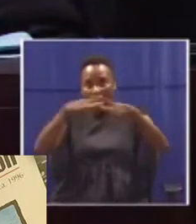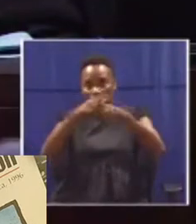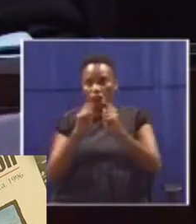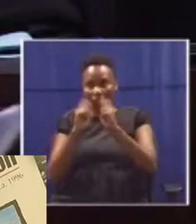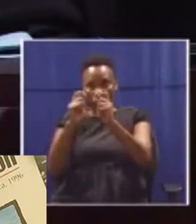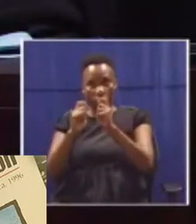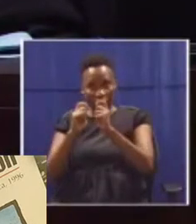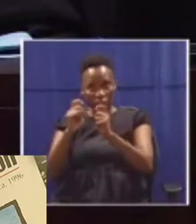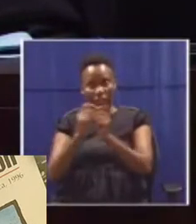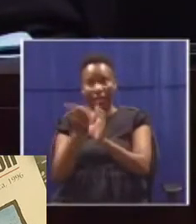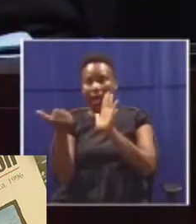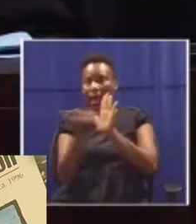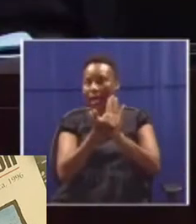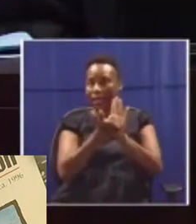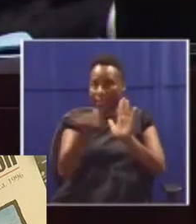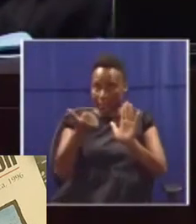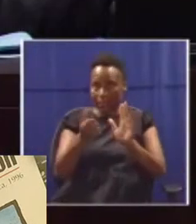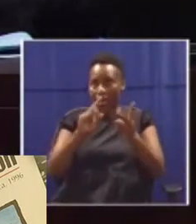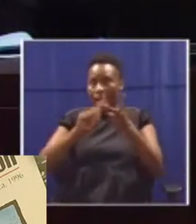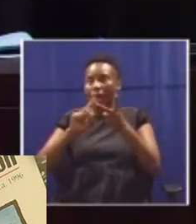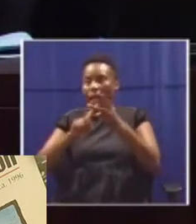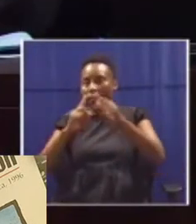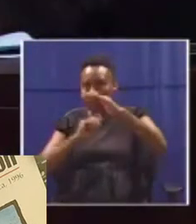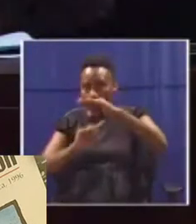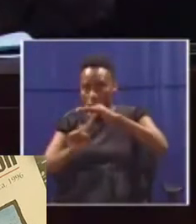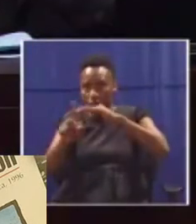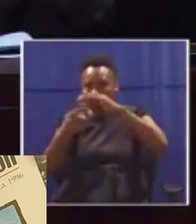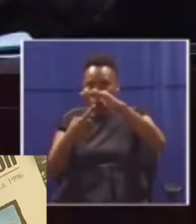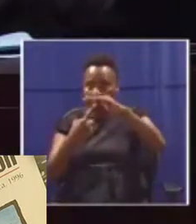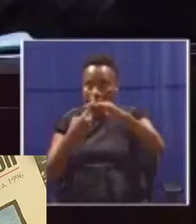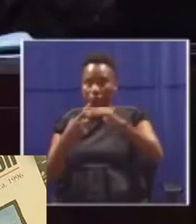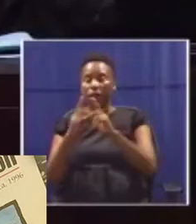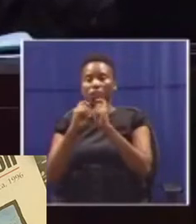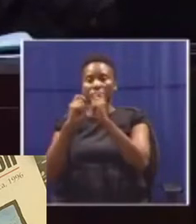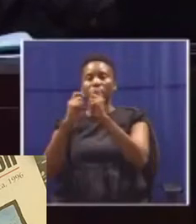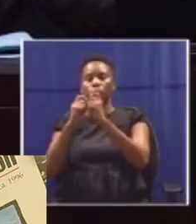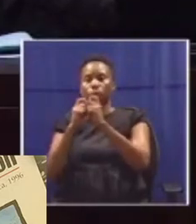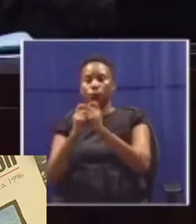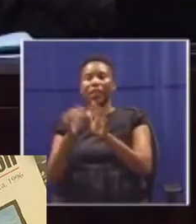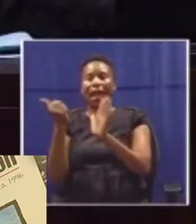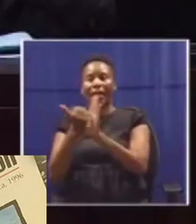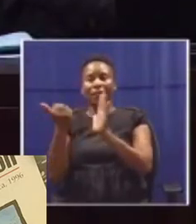Transportation Act and Cross-Border Transport Act